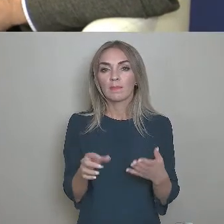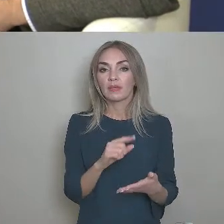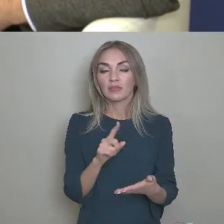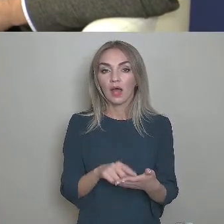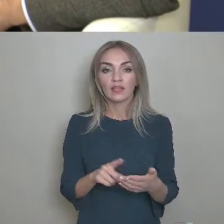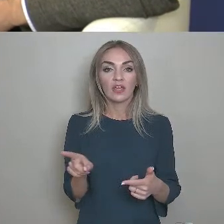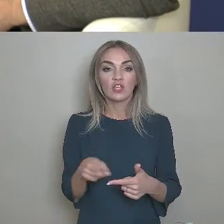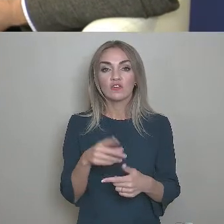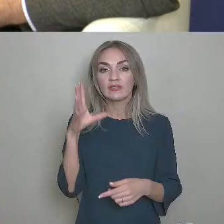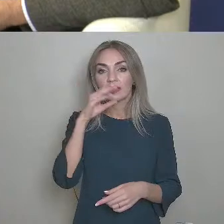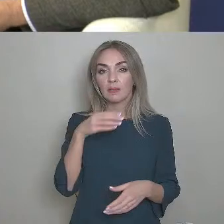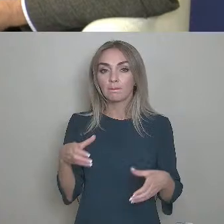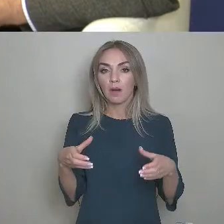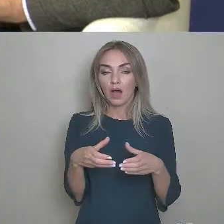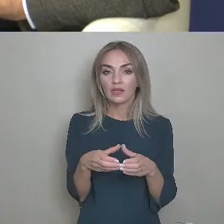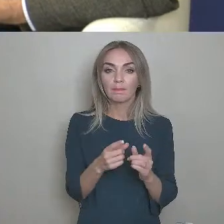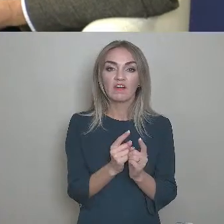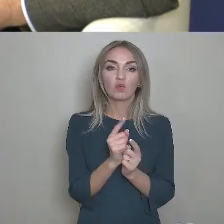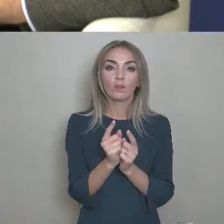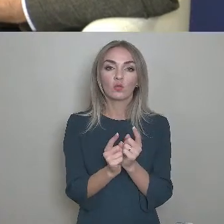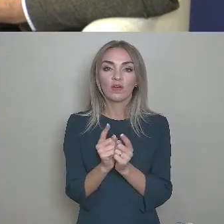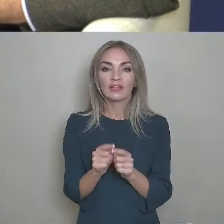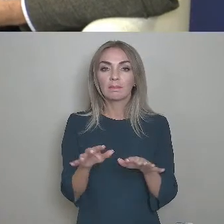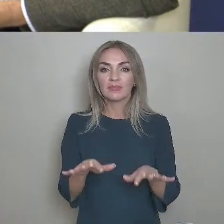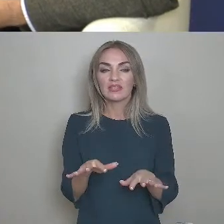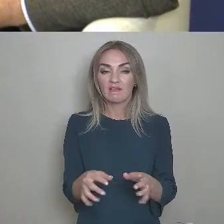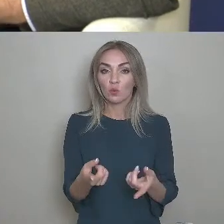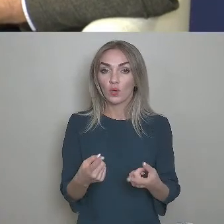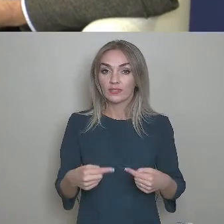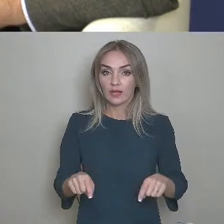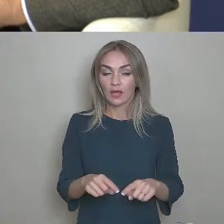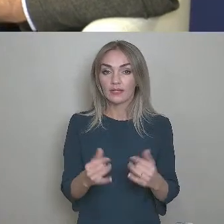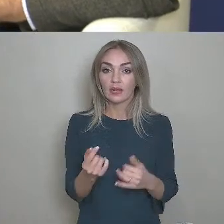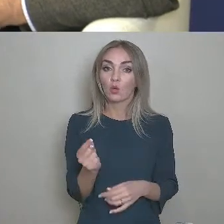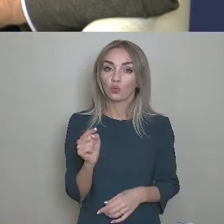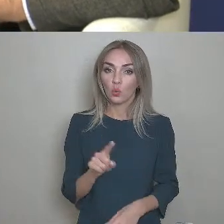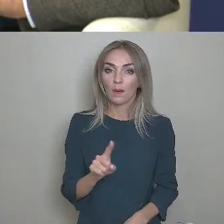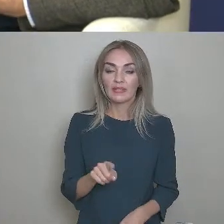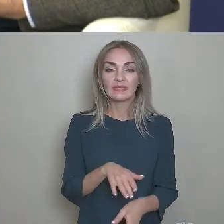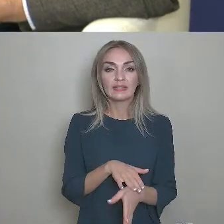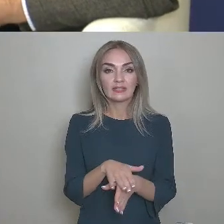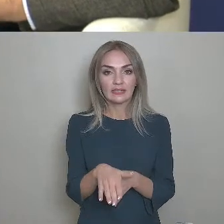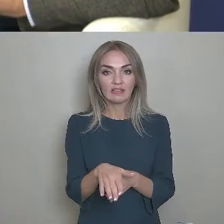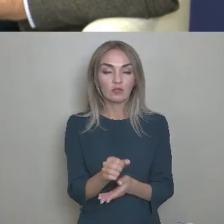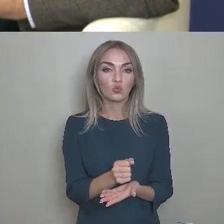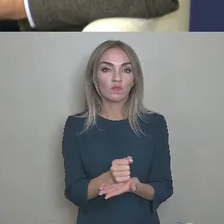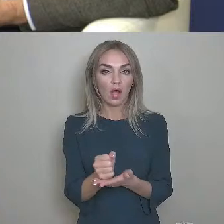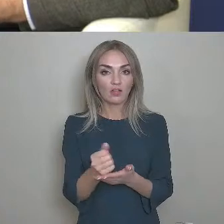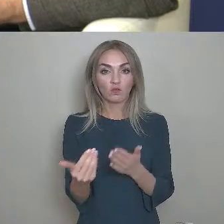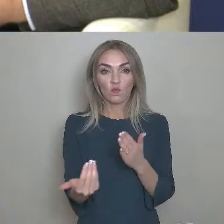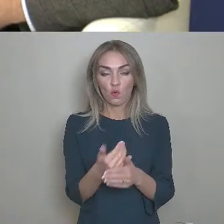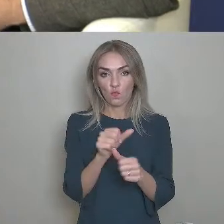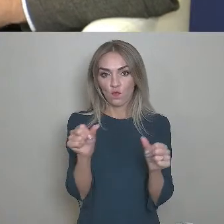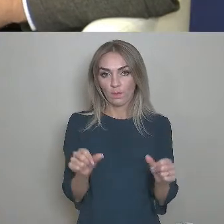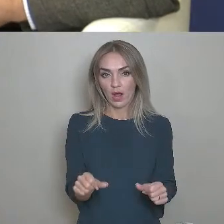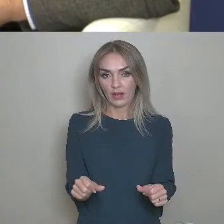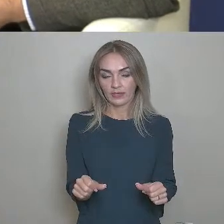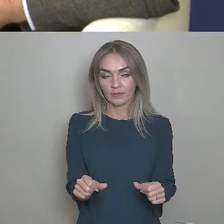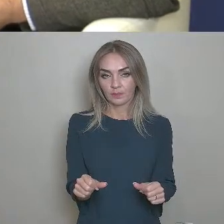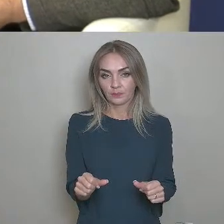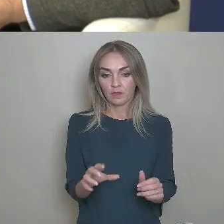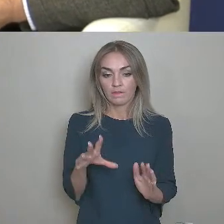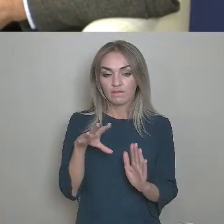and how it is done, then the question here is, are the parties ready? Have they reformatted their local